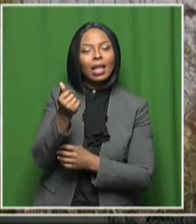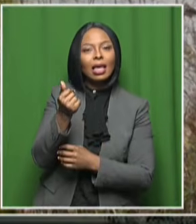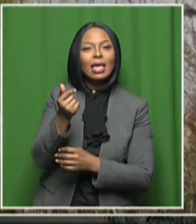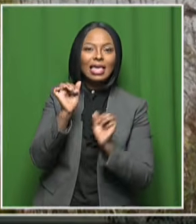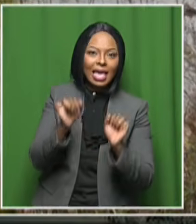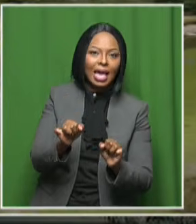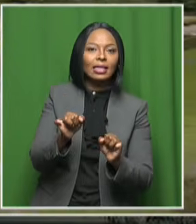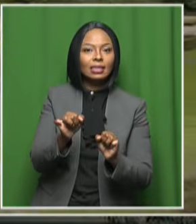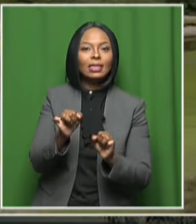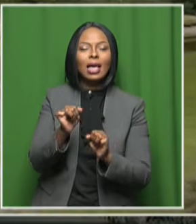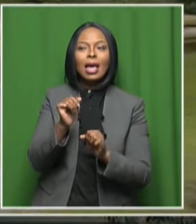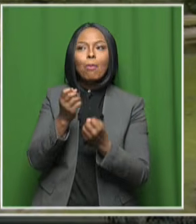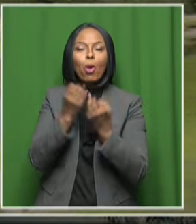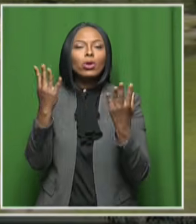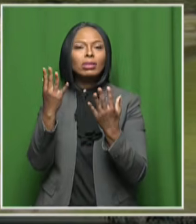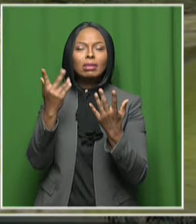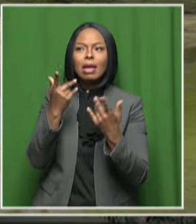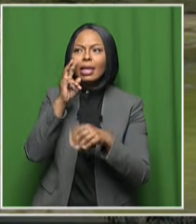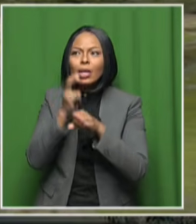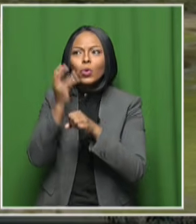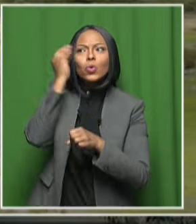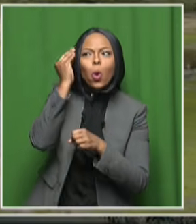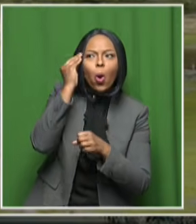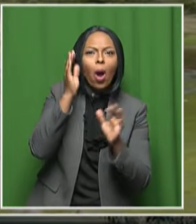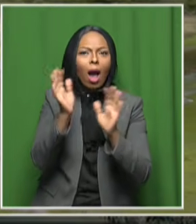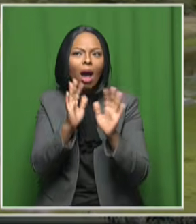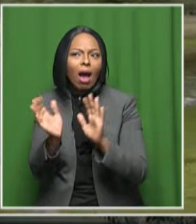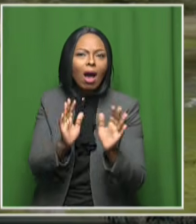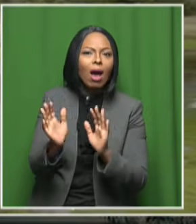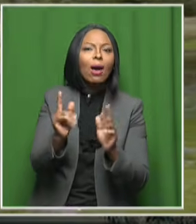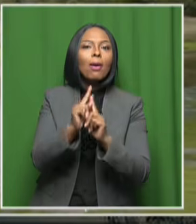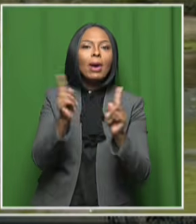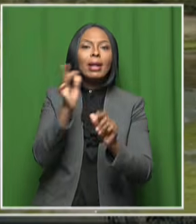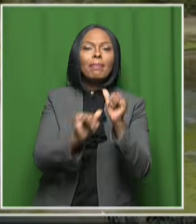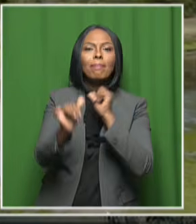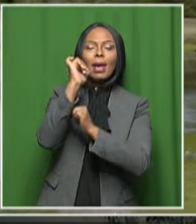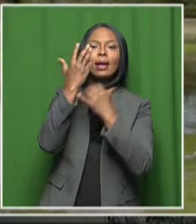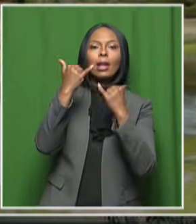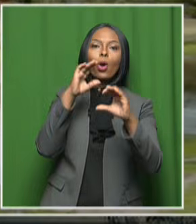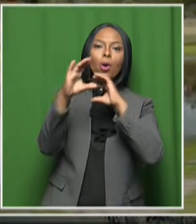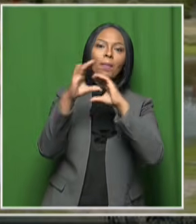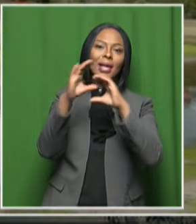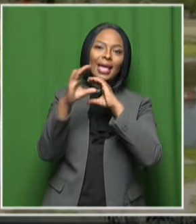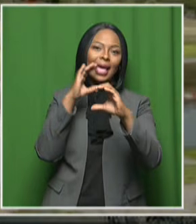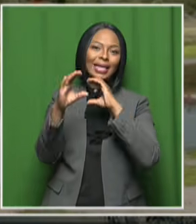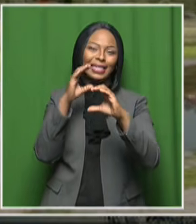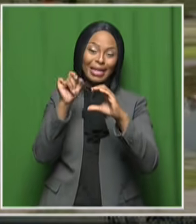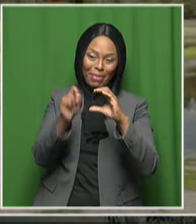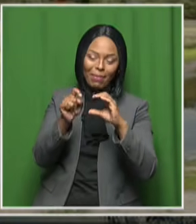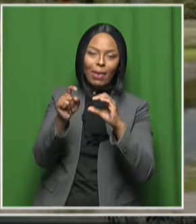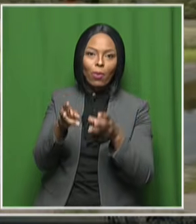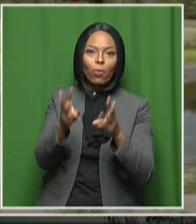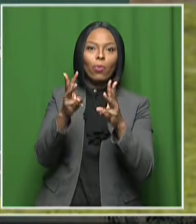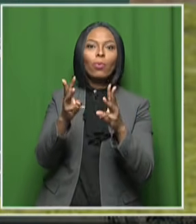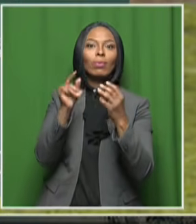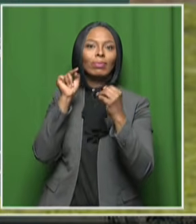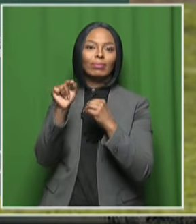of inquiries, but again, it comes back to our own industry's communication channels, that we have